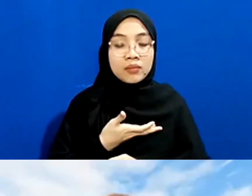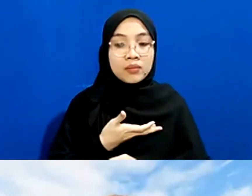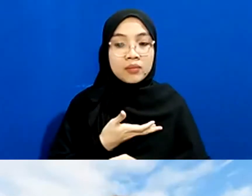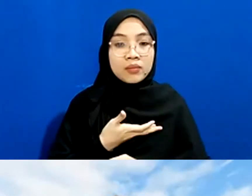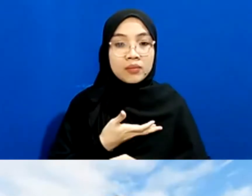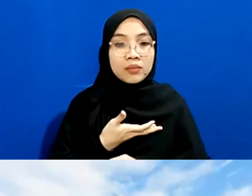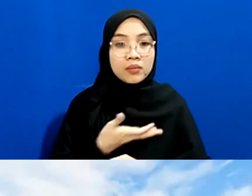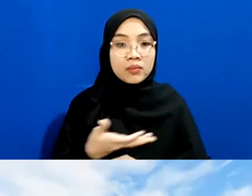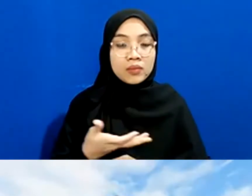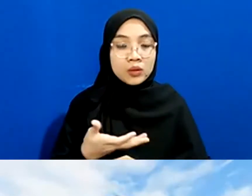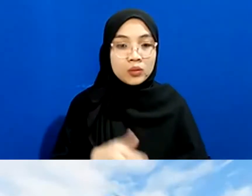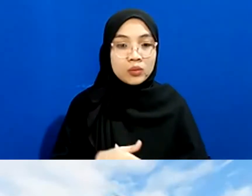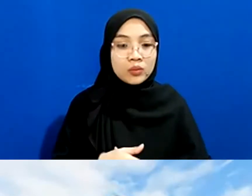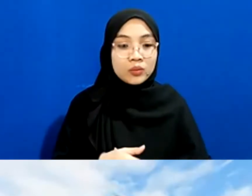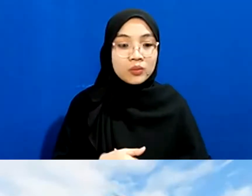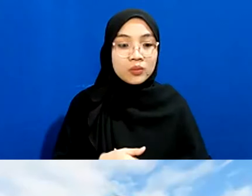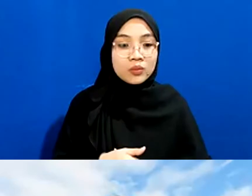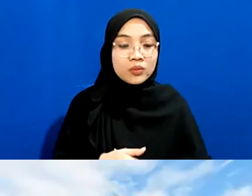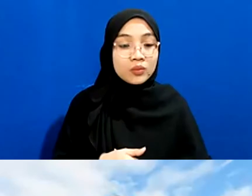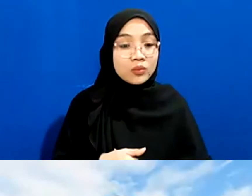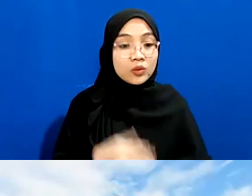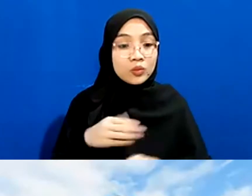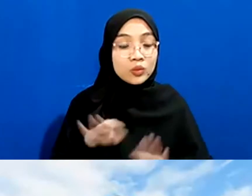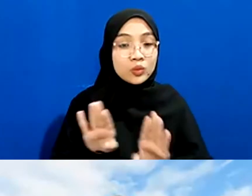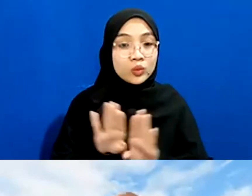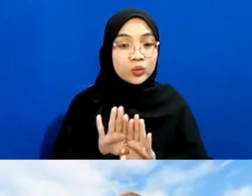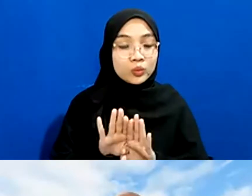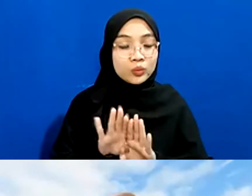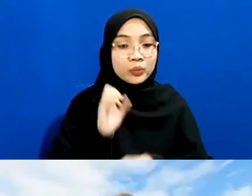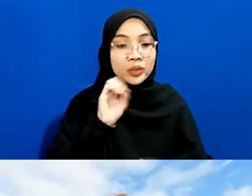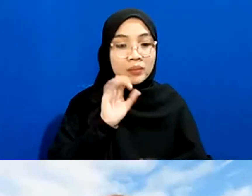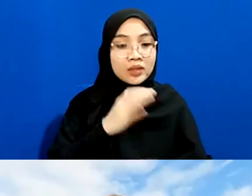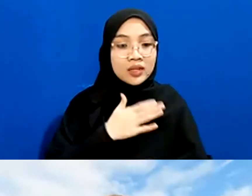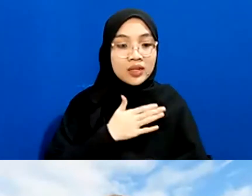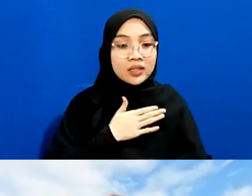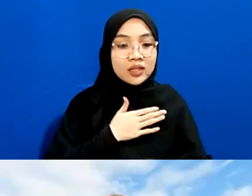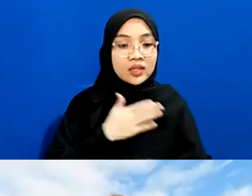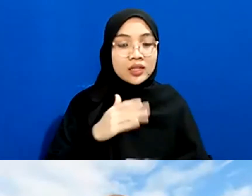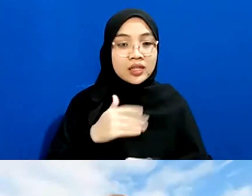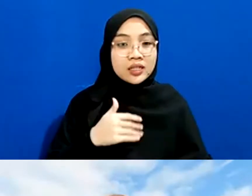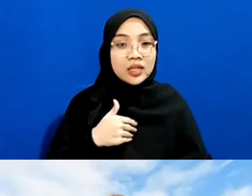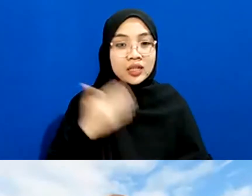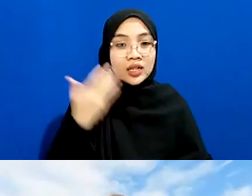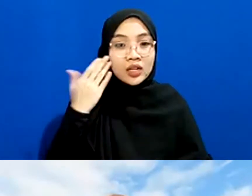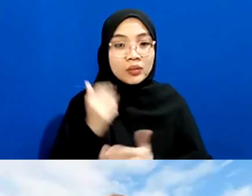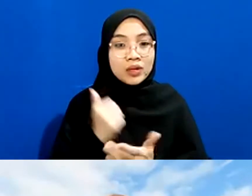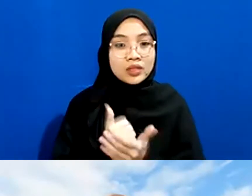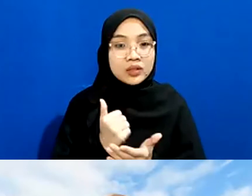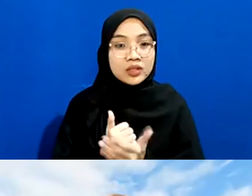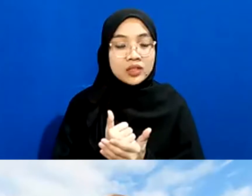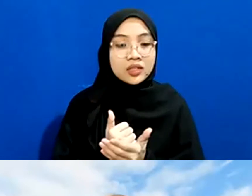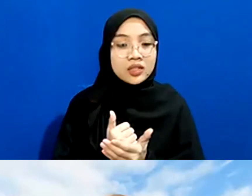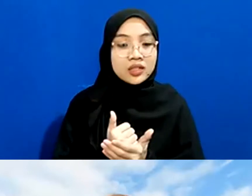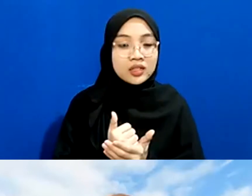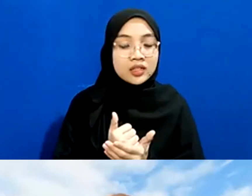what is it? I don't like to say my speech, but I don't know whether this can be considered as closing